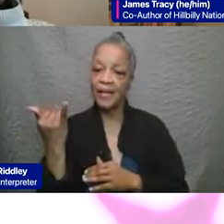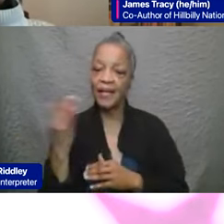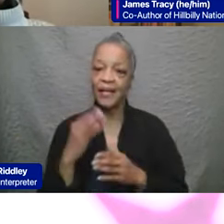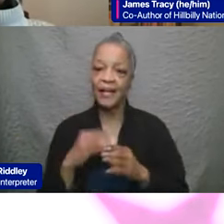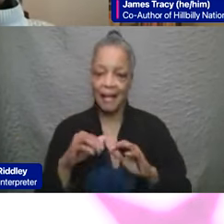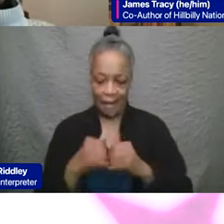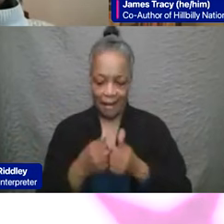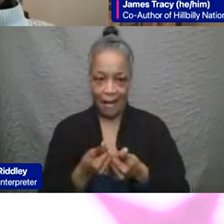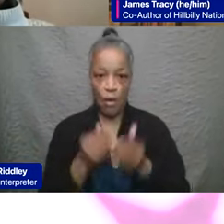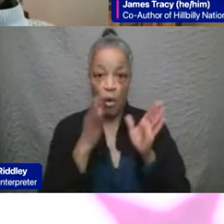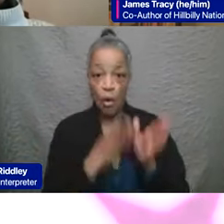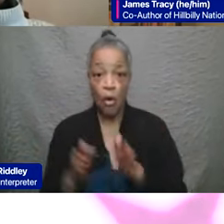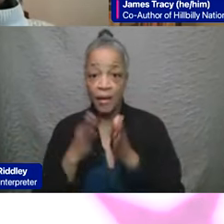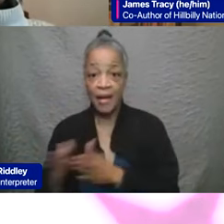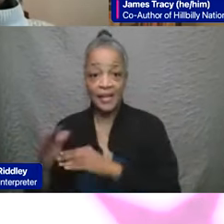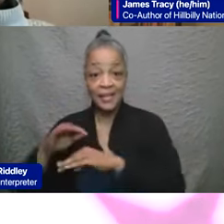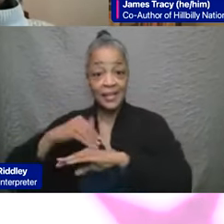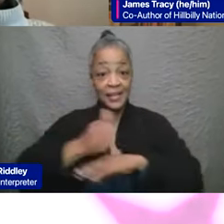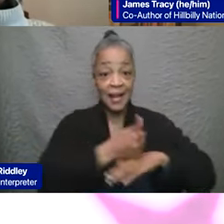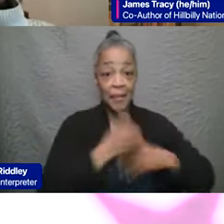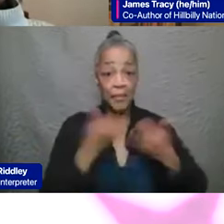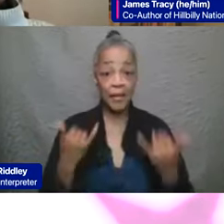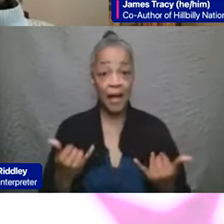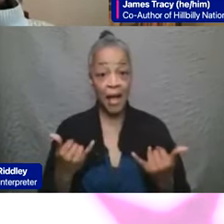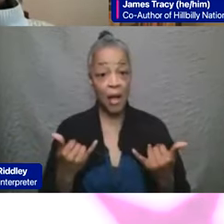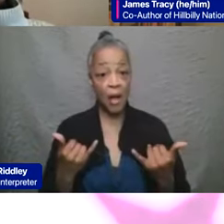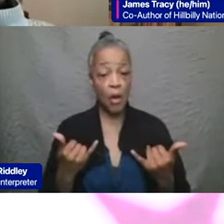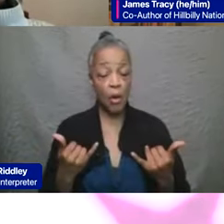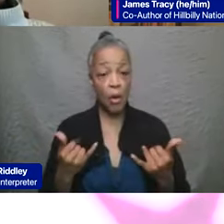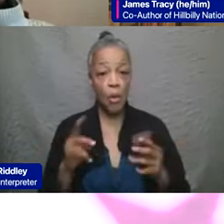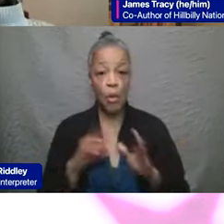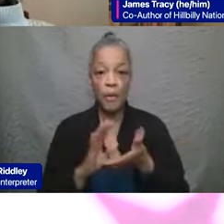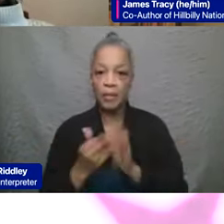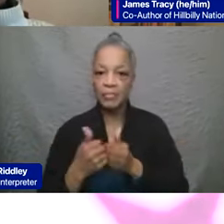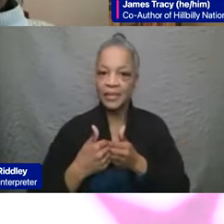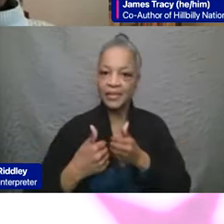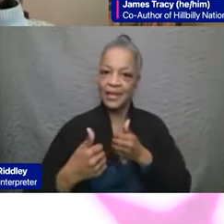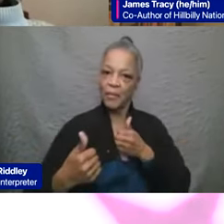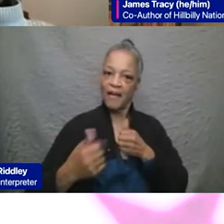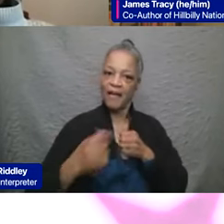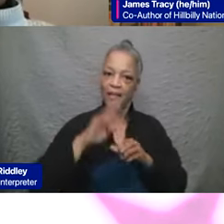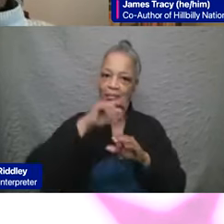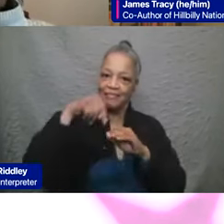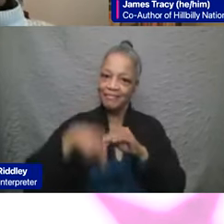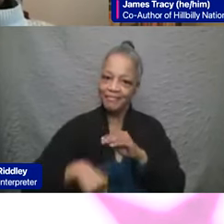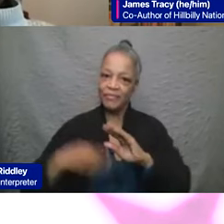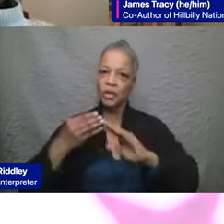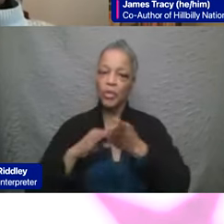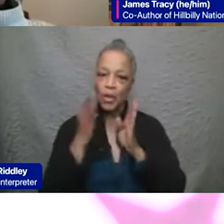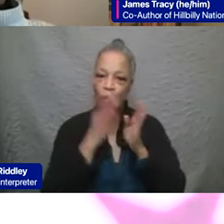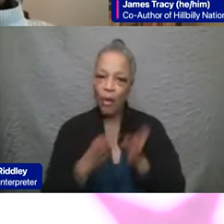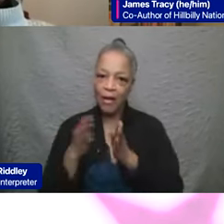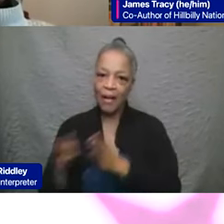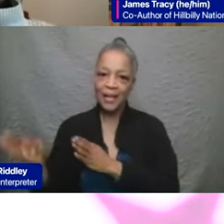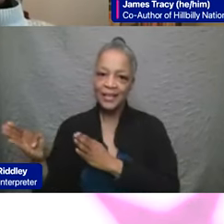in which organizing is set up now, it moves us away from that kind of deep dive community organizing. And I think